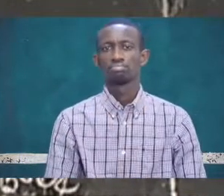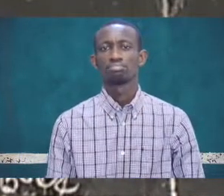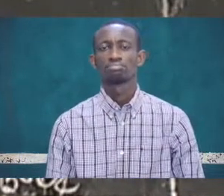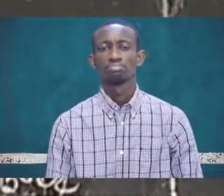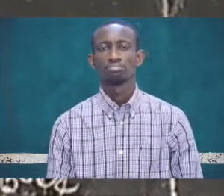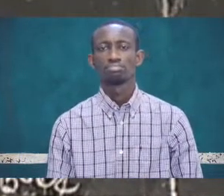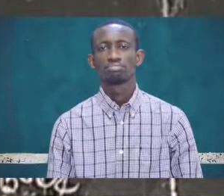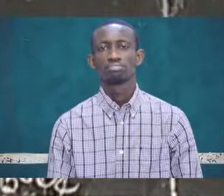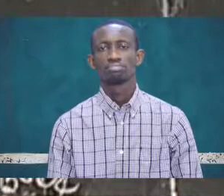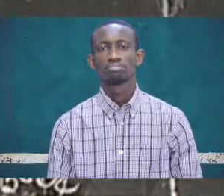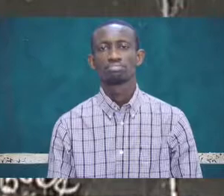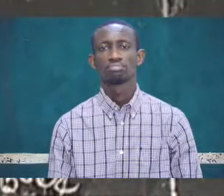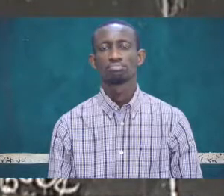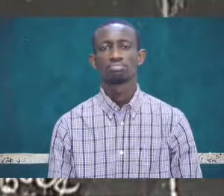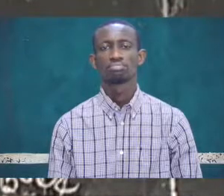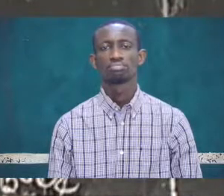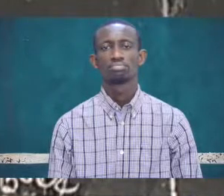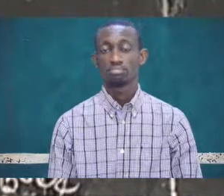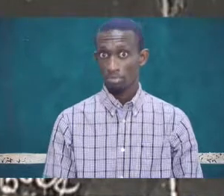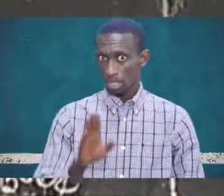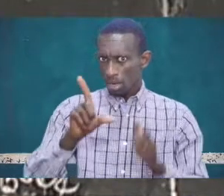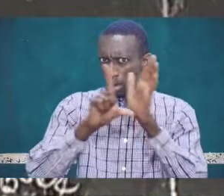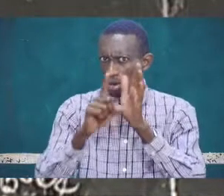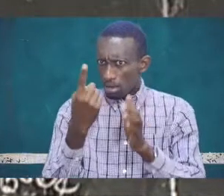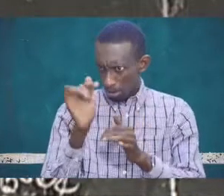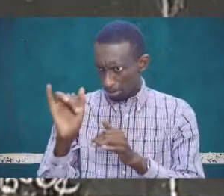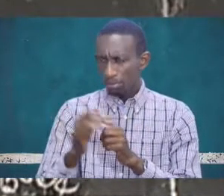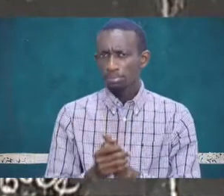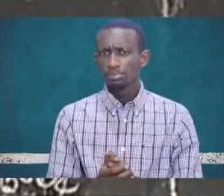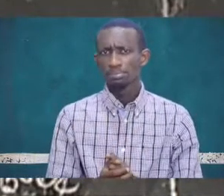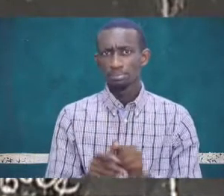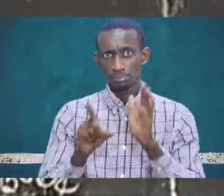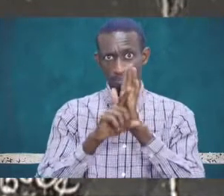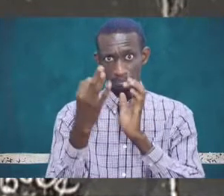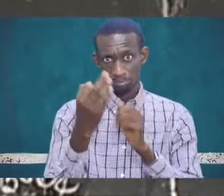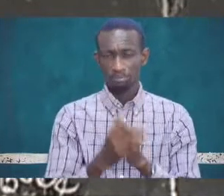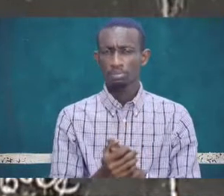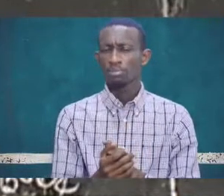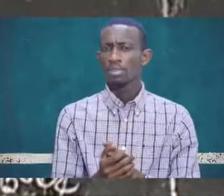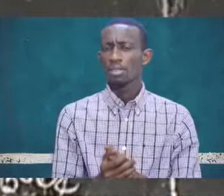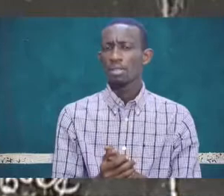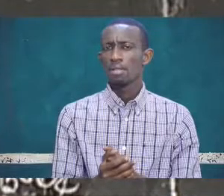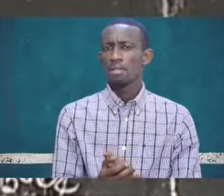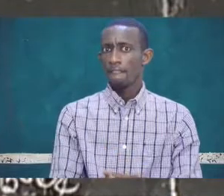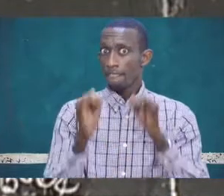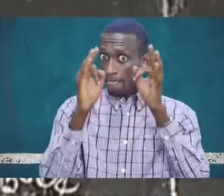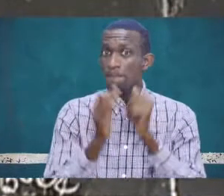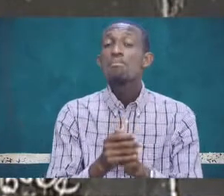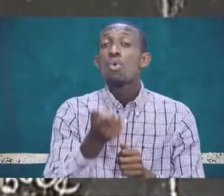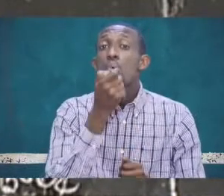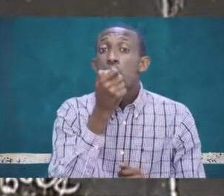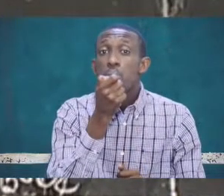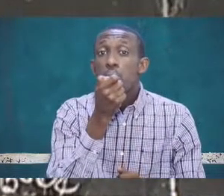one condition that is remaining. At 180 degrees